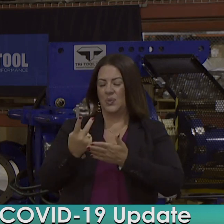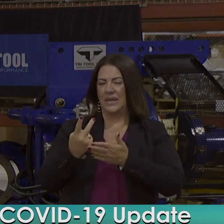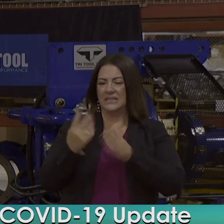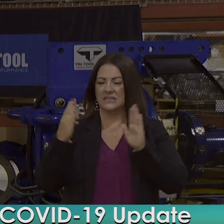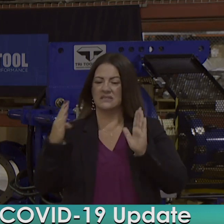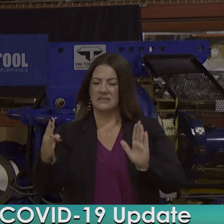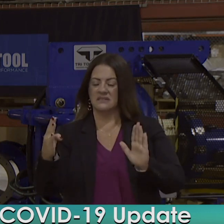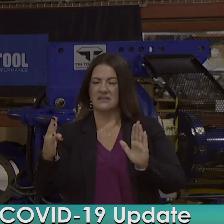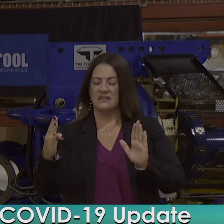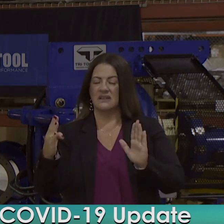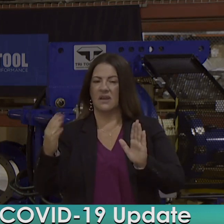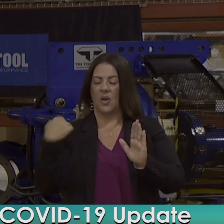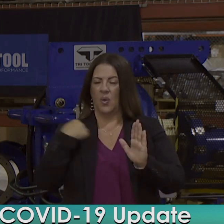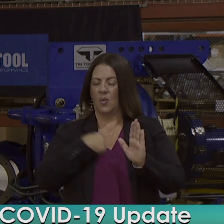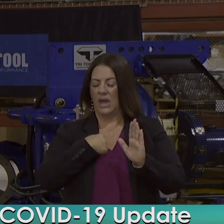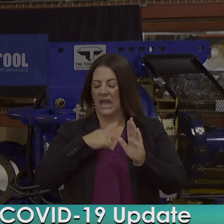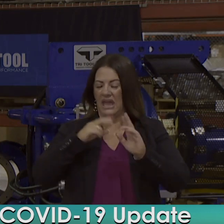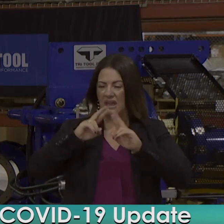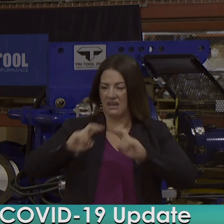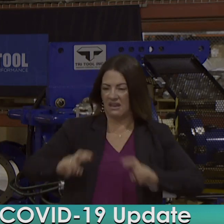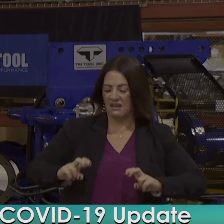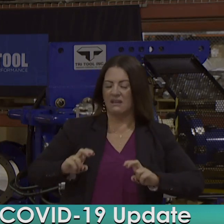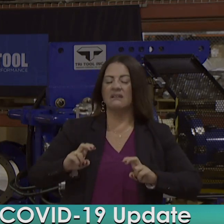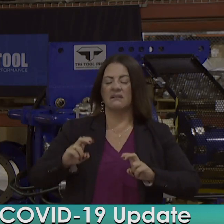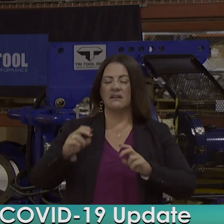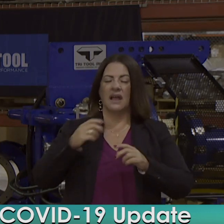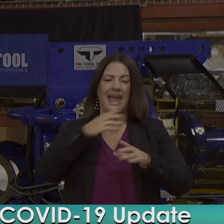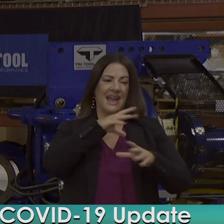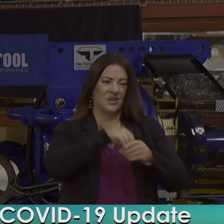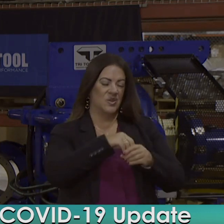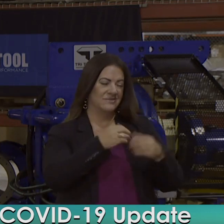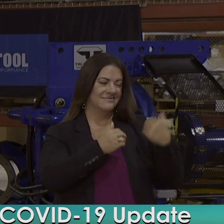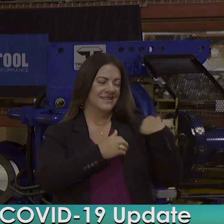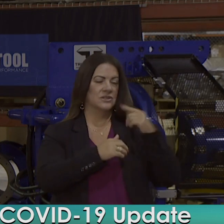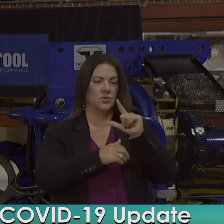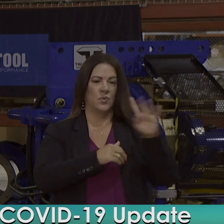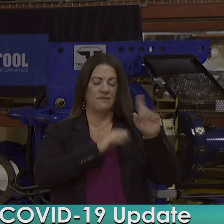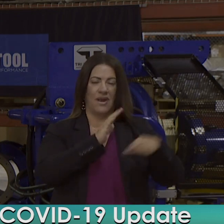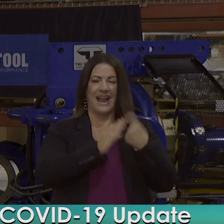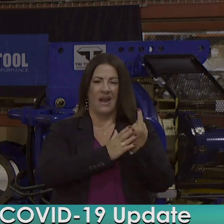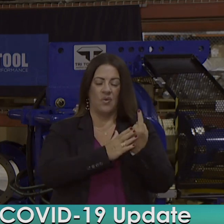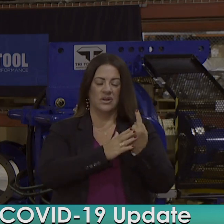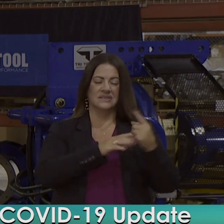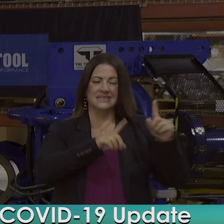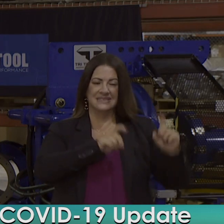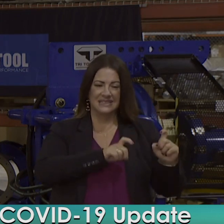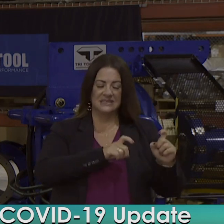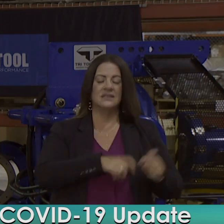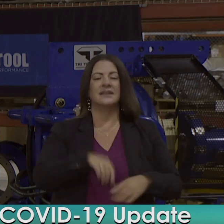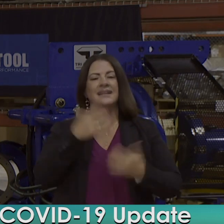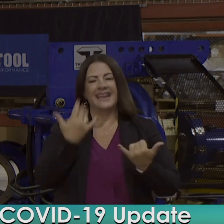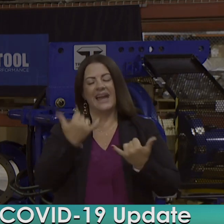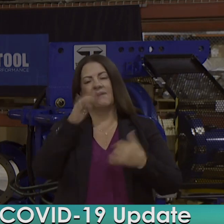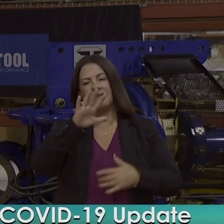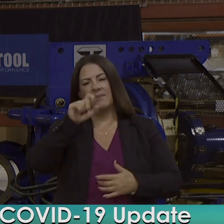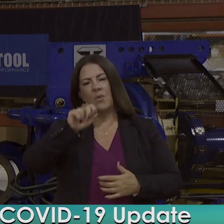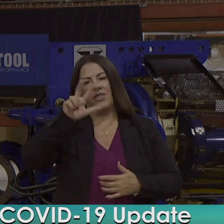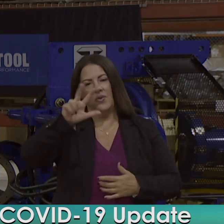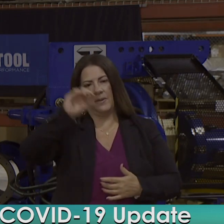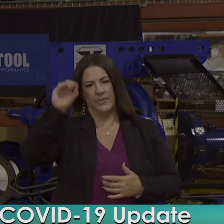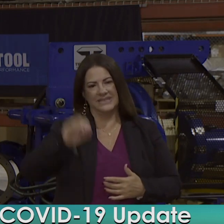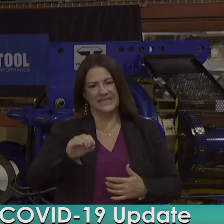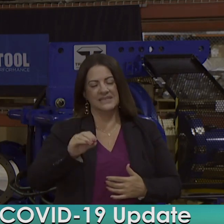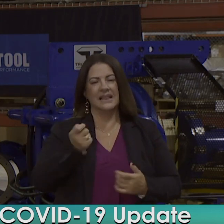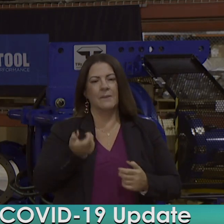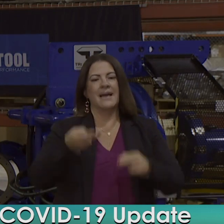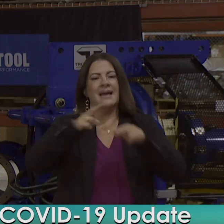period that is up to date, that includes the last 24 hours, our positivity rate is at 5.3%. That's